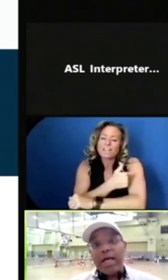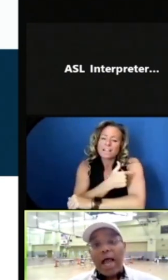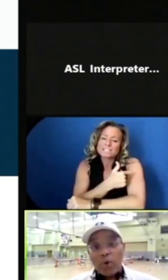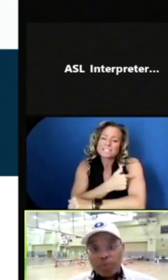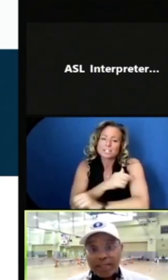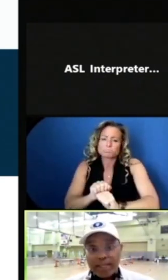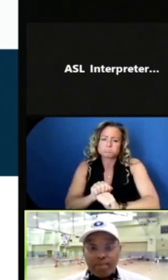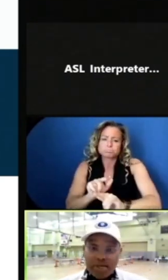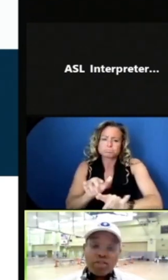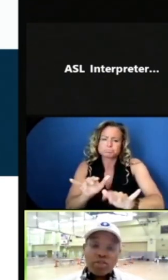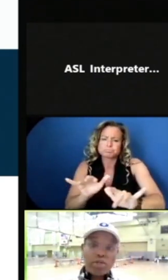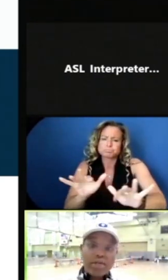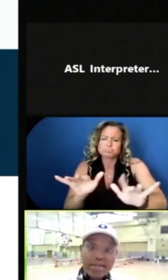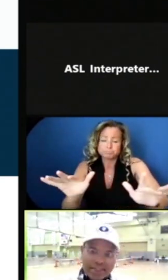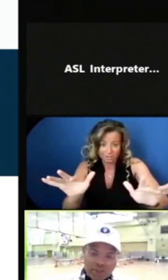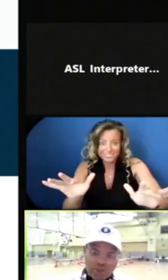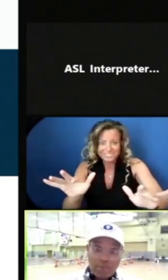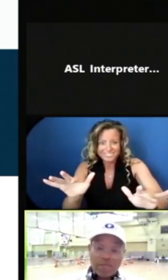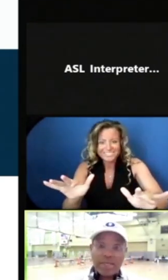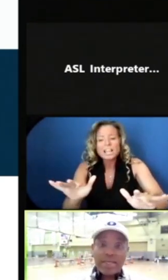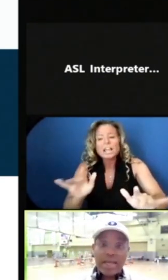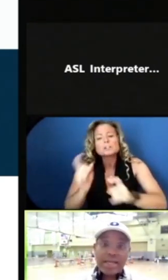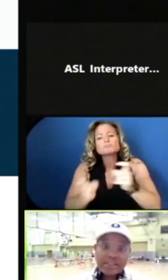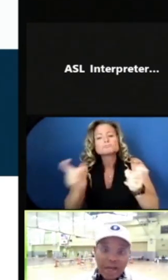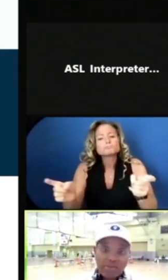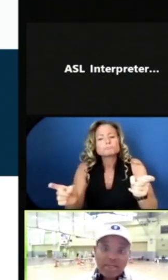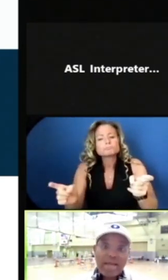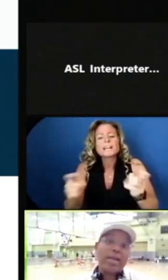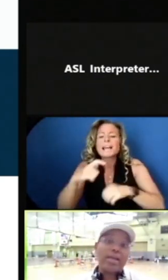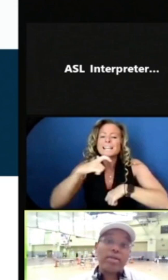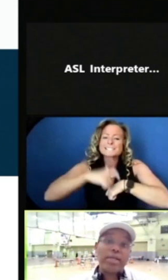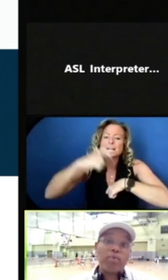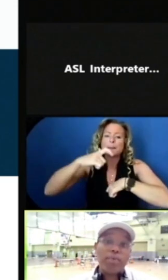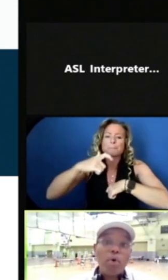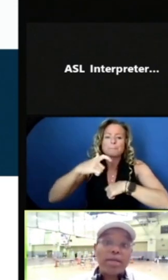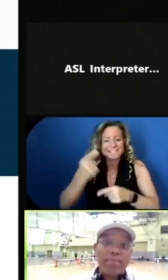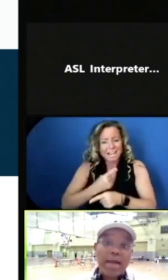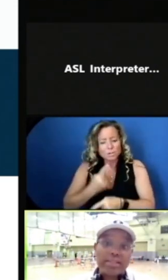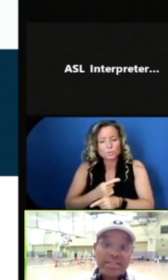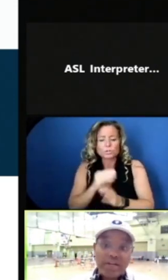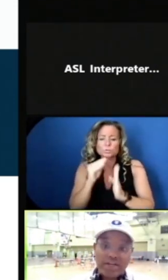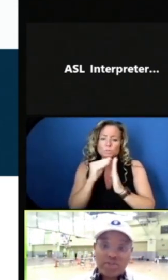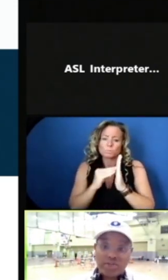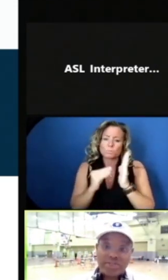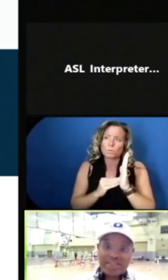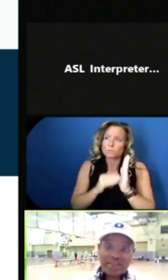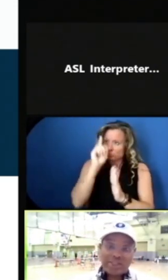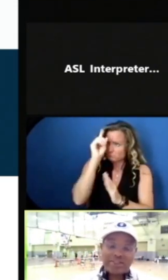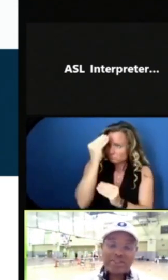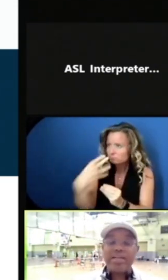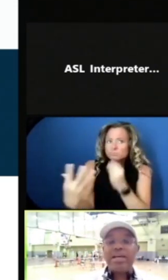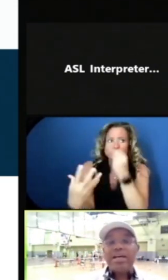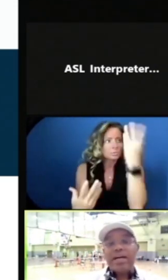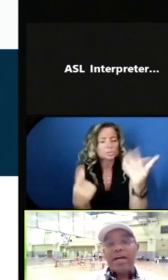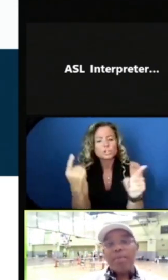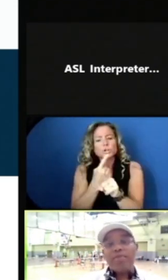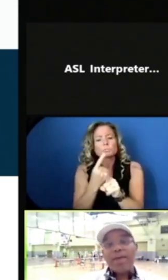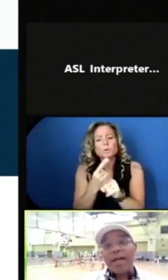vaccines, equitably administered and distributed, and timely and accurately reported back to the various